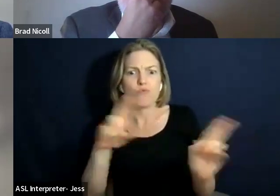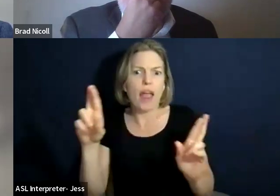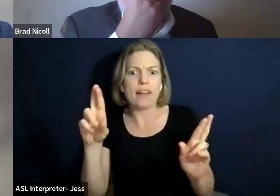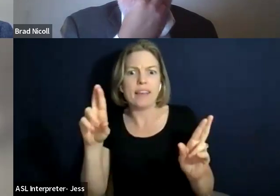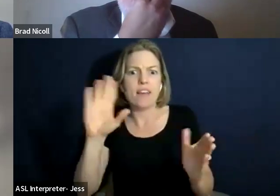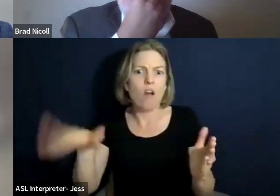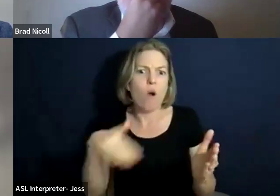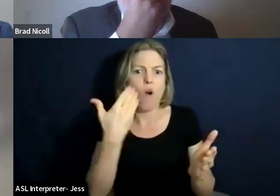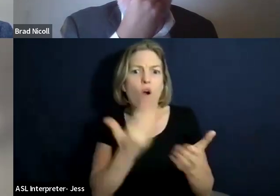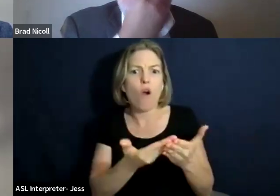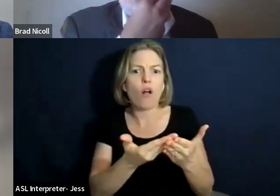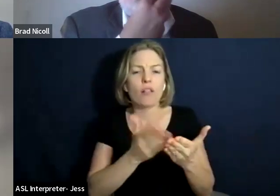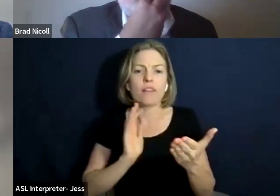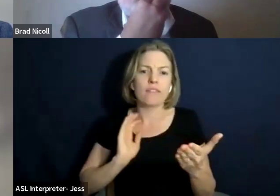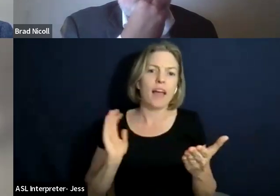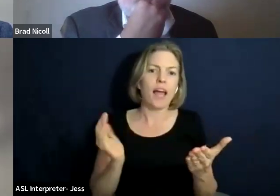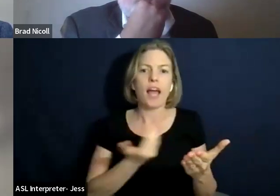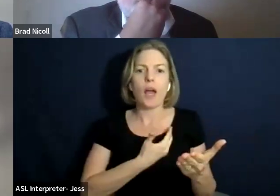our